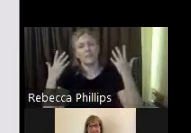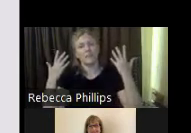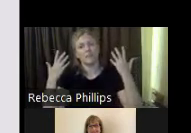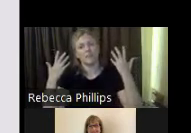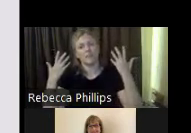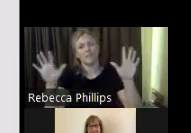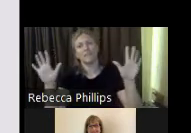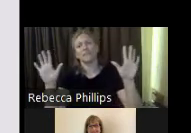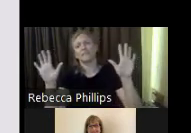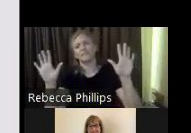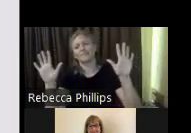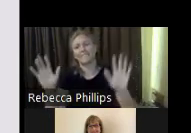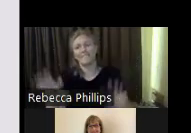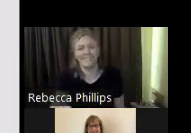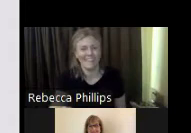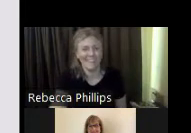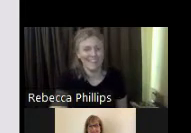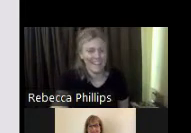that responsibility. You're finished.